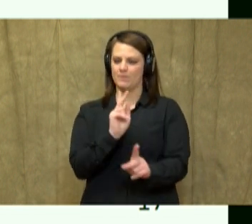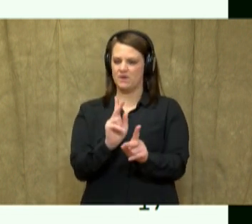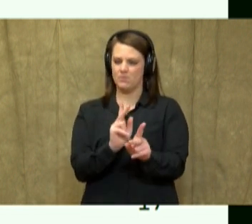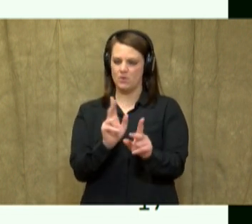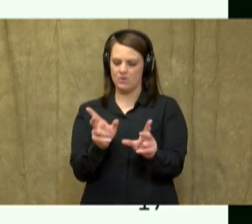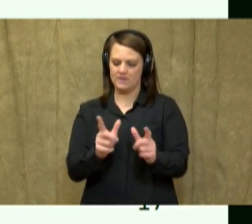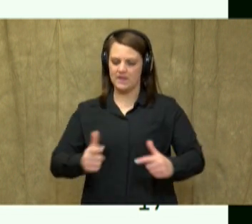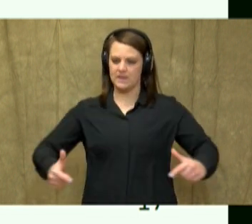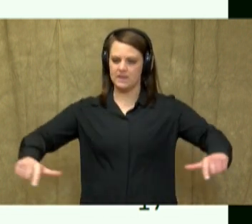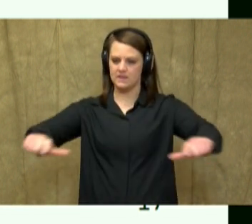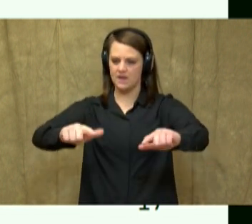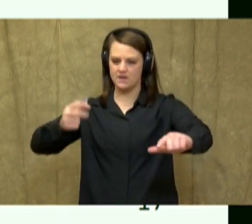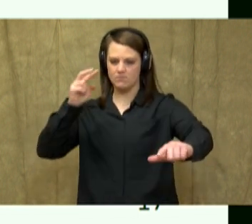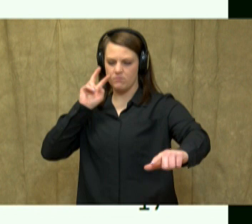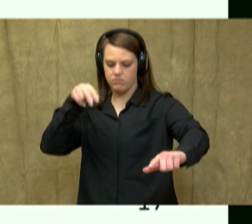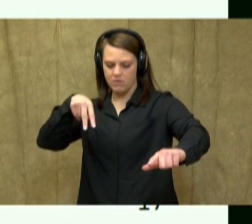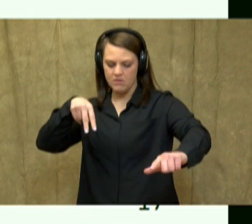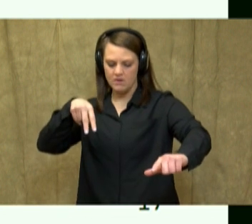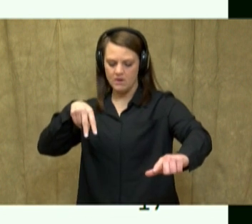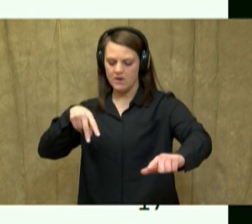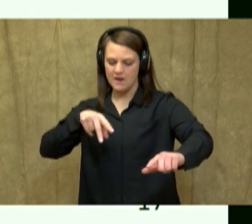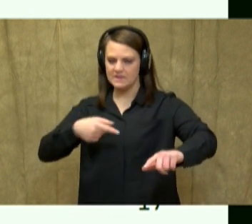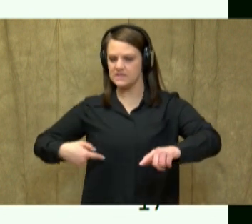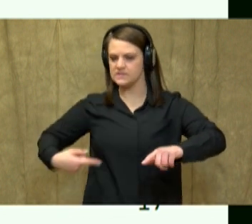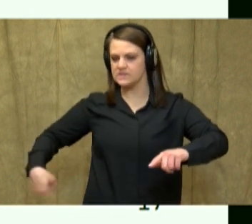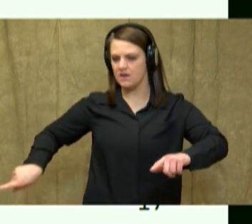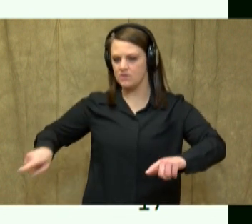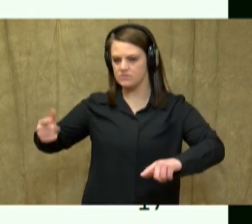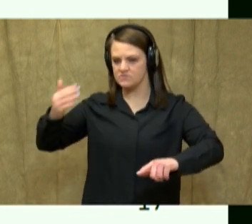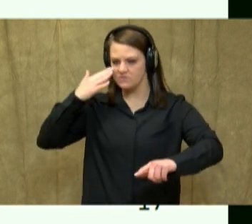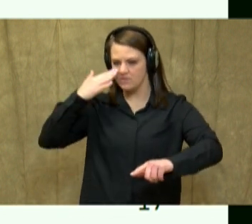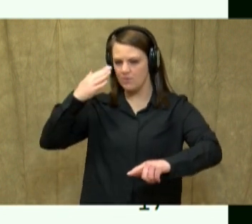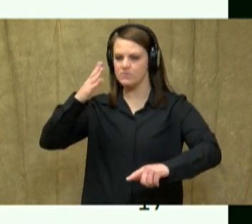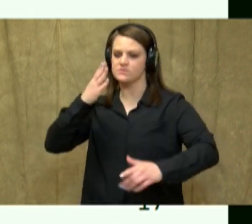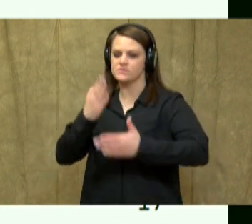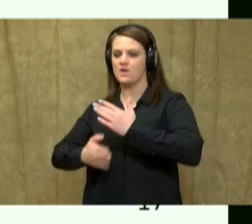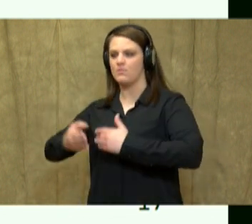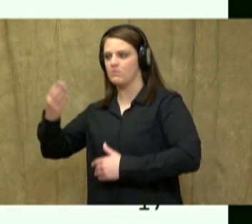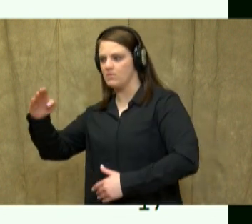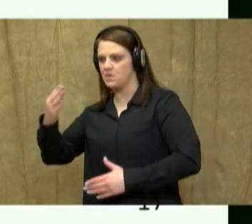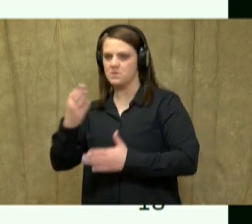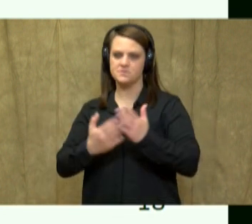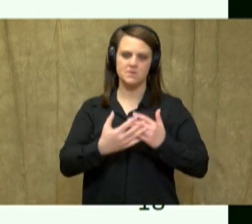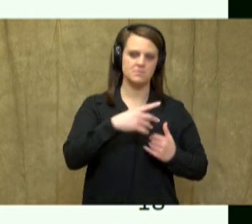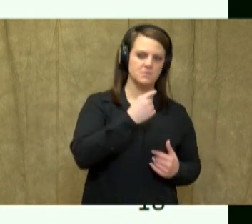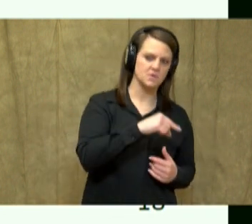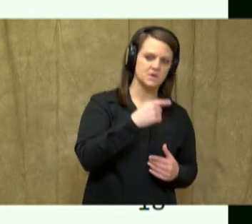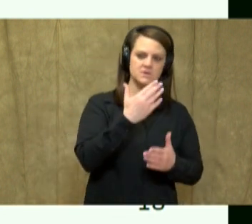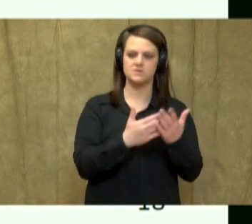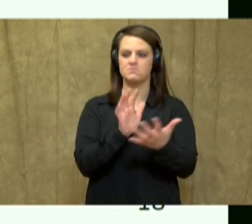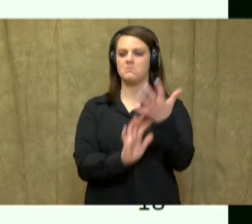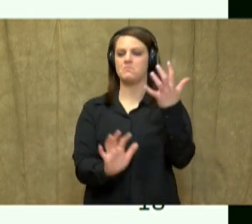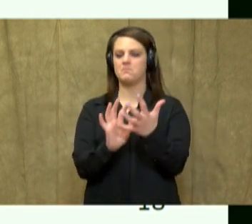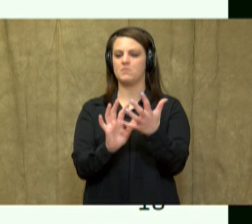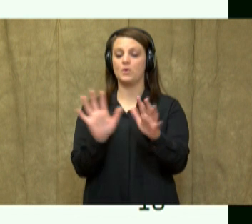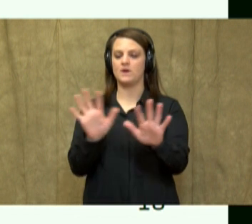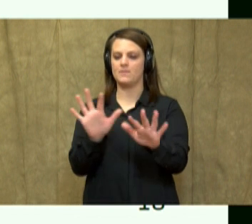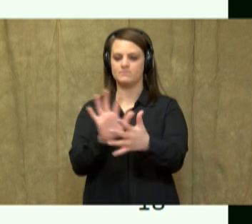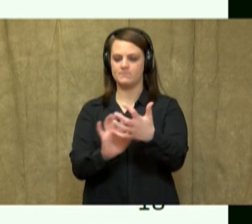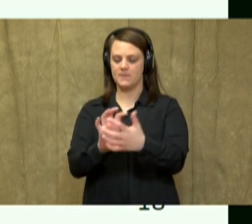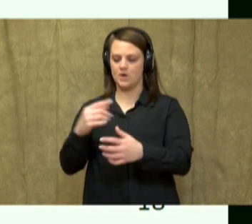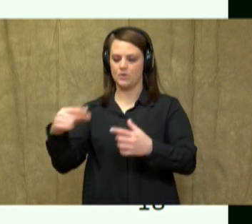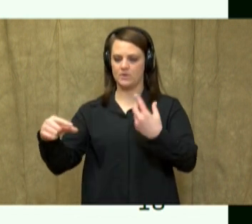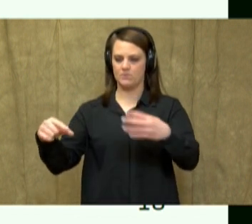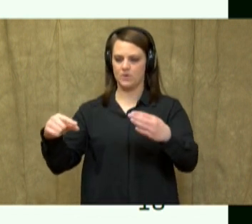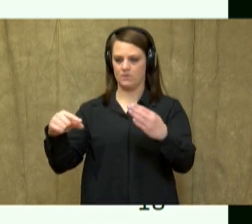pay attention, some had blue tails, some had green tails, and some of them had blue and green tails. So what that looks like is